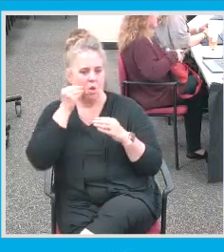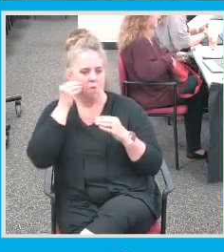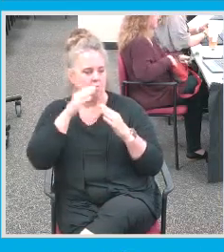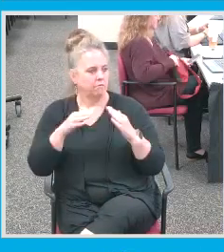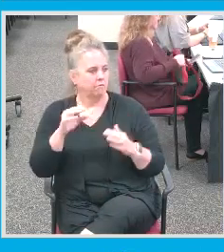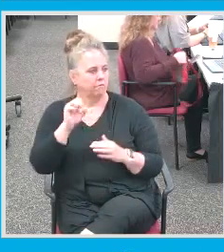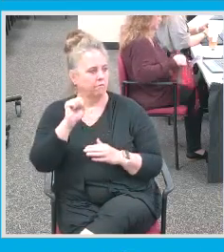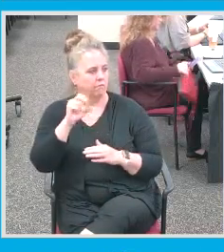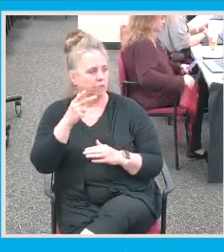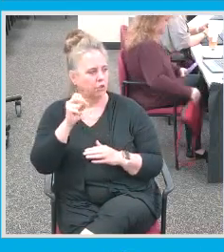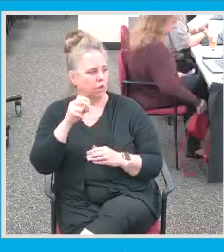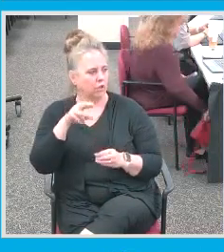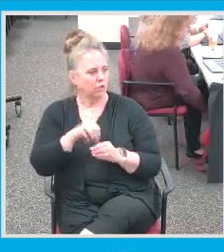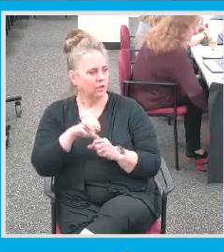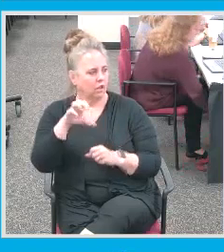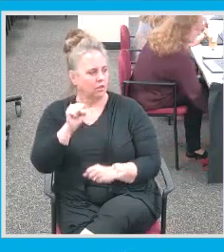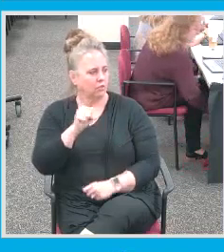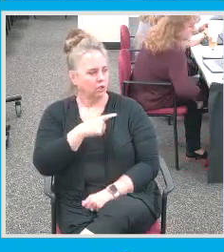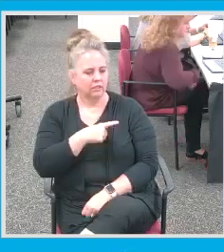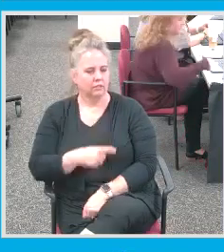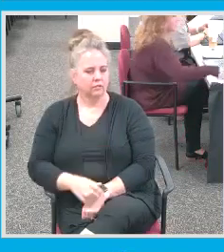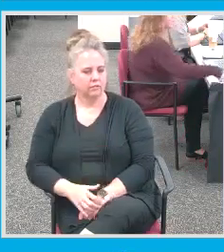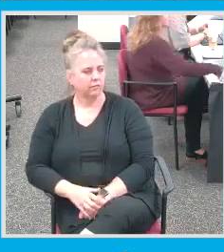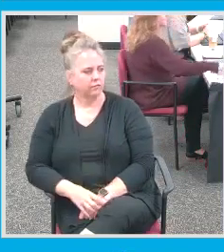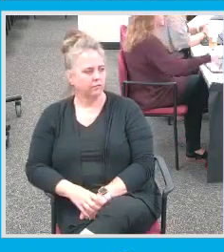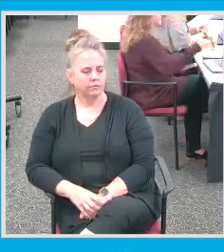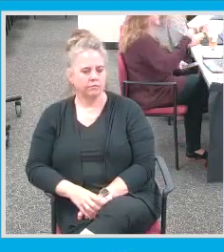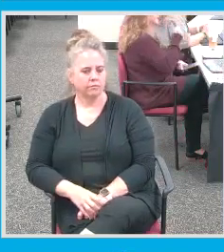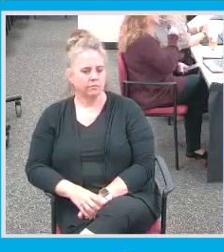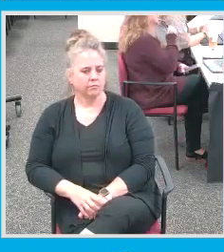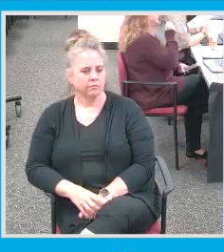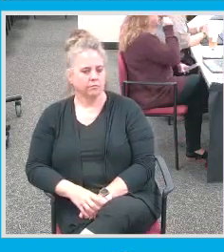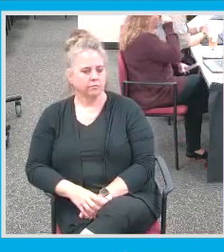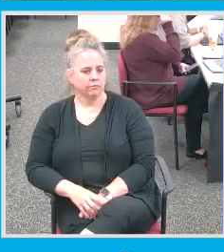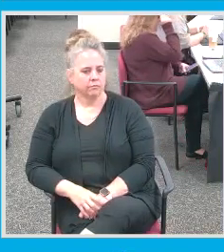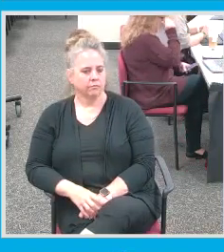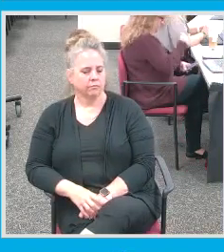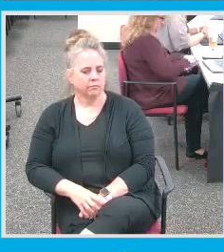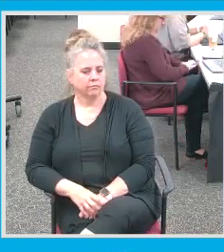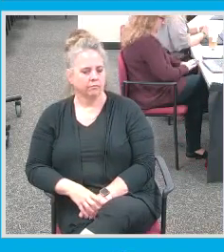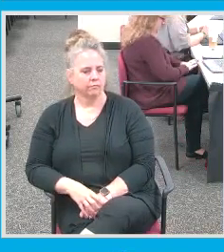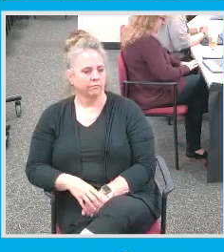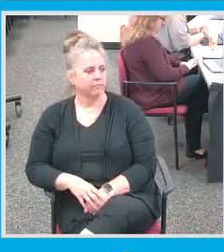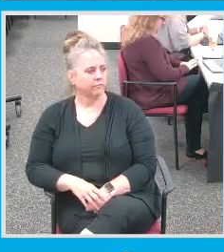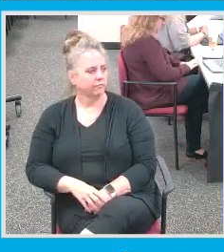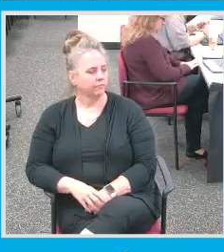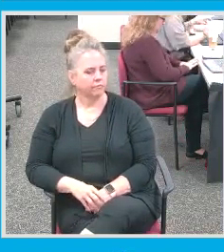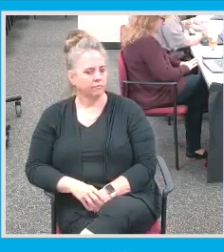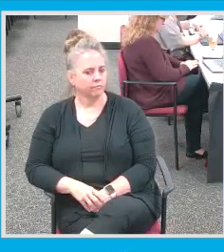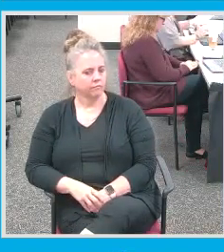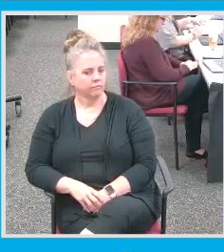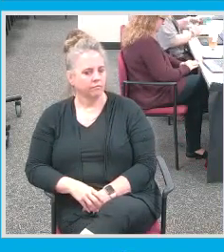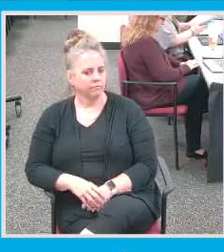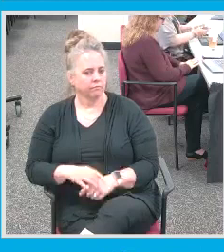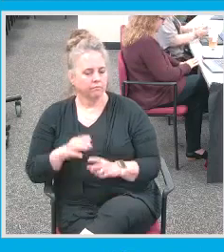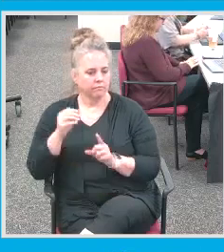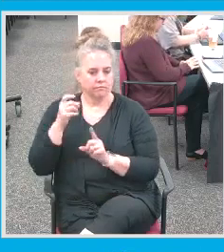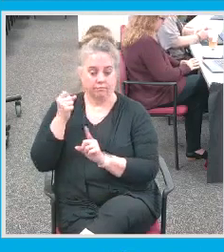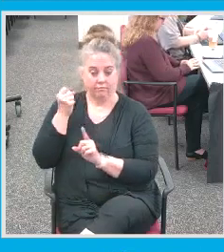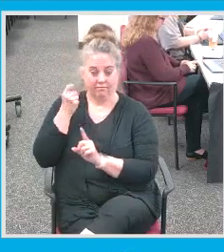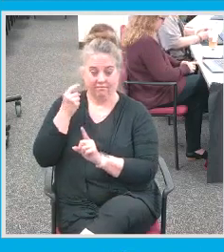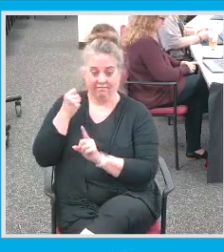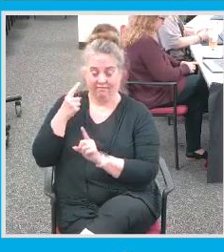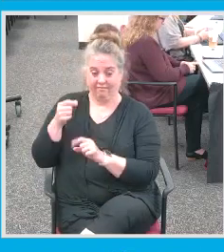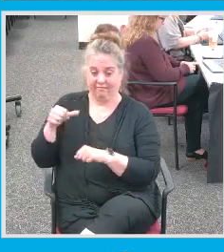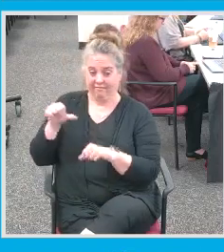barrier shelter, and we deal with addicted individuals all the time. And anecdotally, and I understand for all the scientists out there the difference